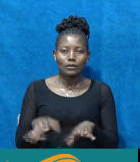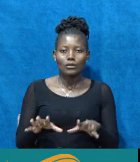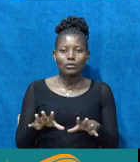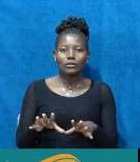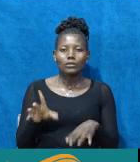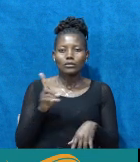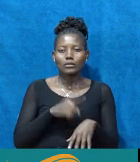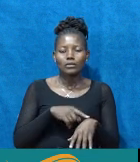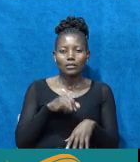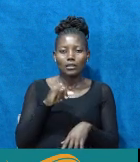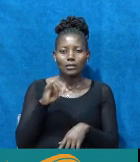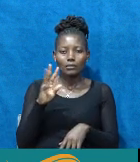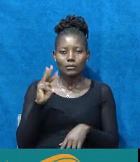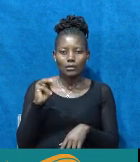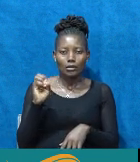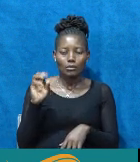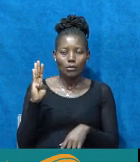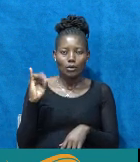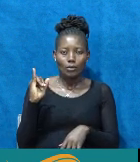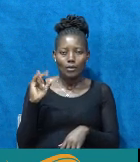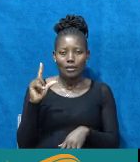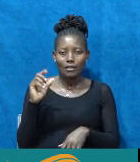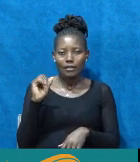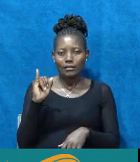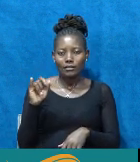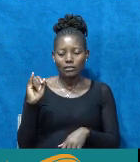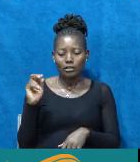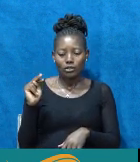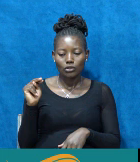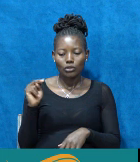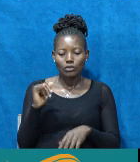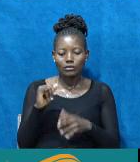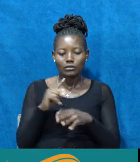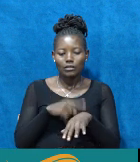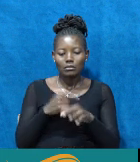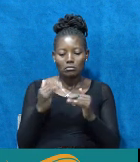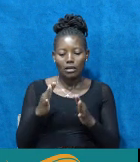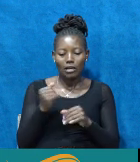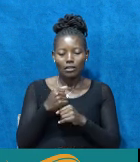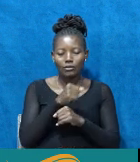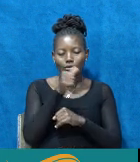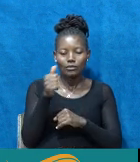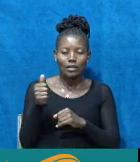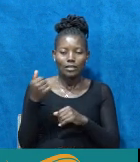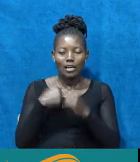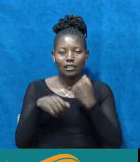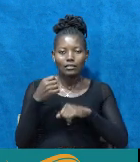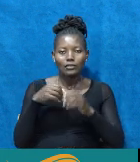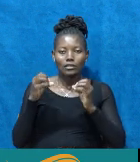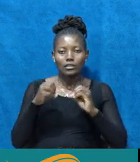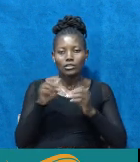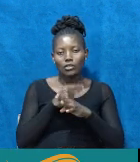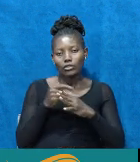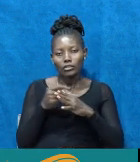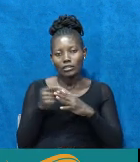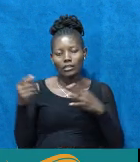muscle loss. It will increase muscle loss during immobilization, during the period that the athlete is not taking part in